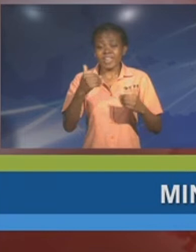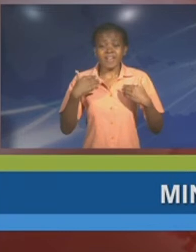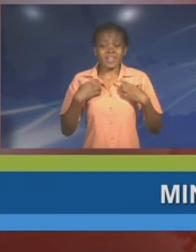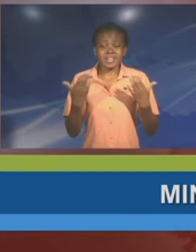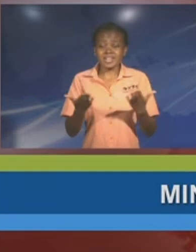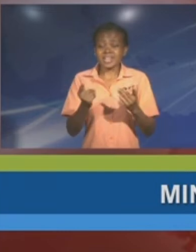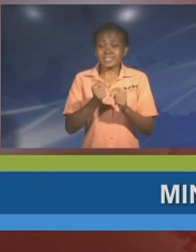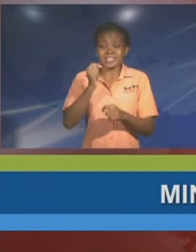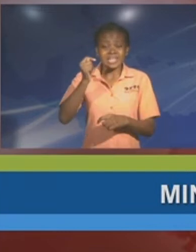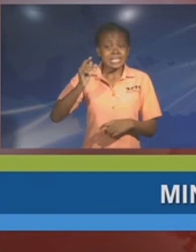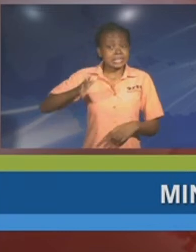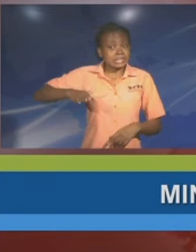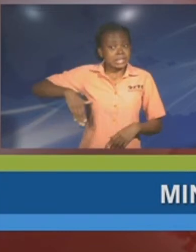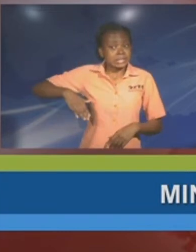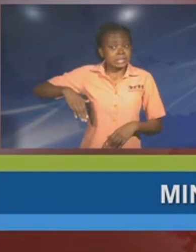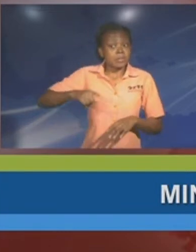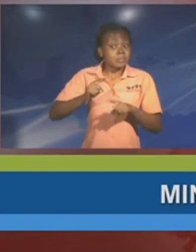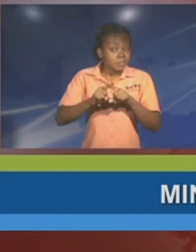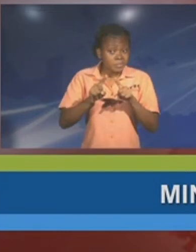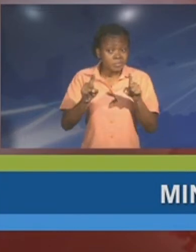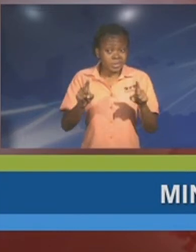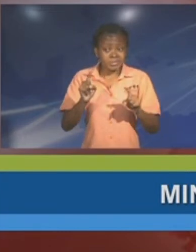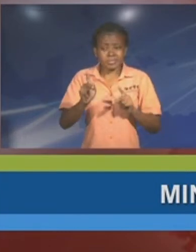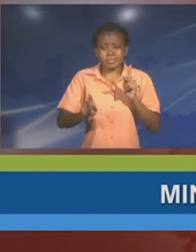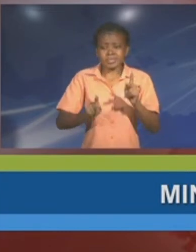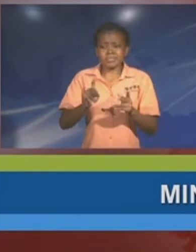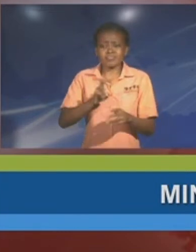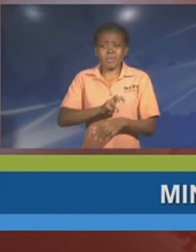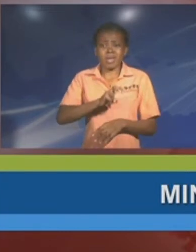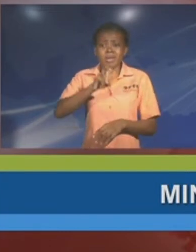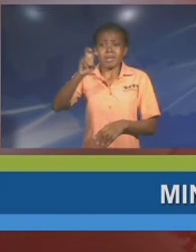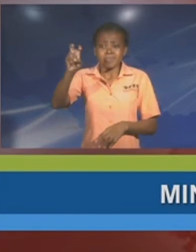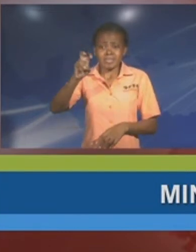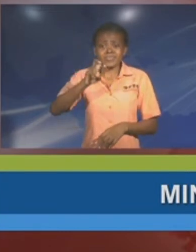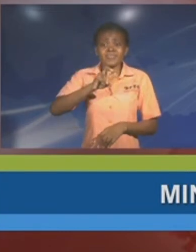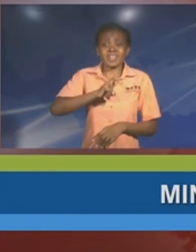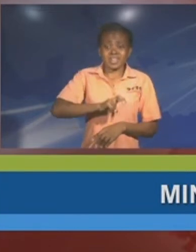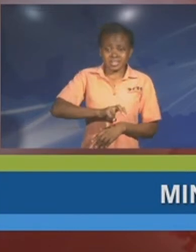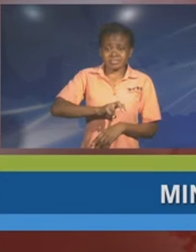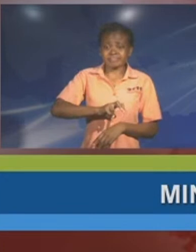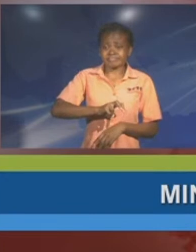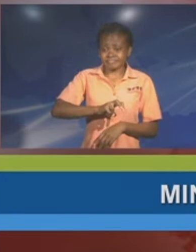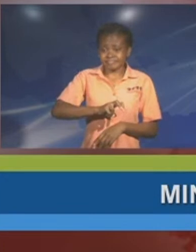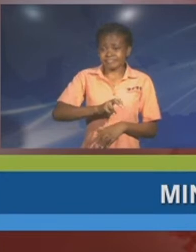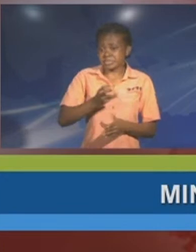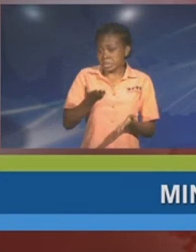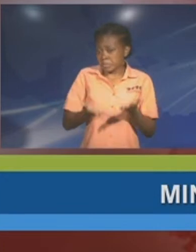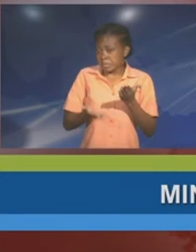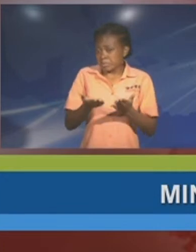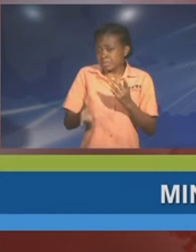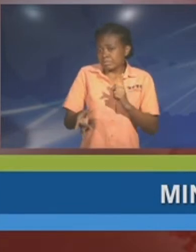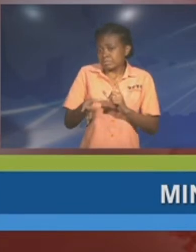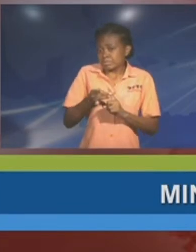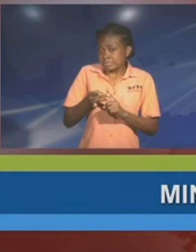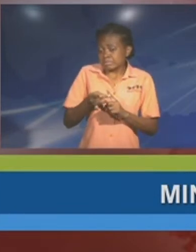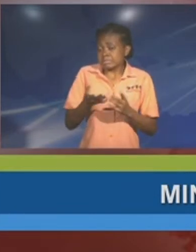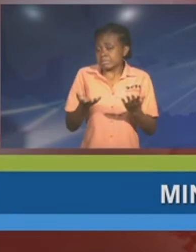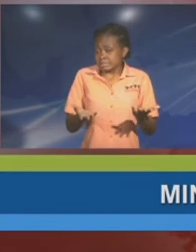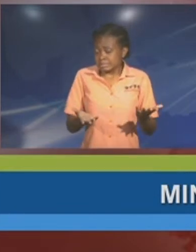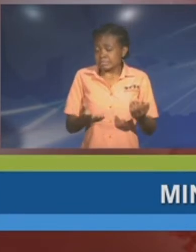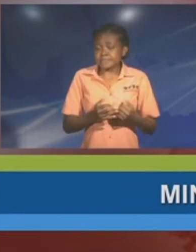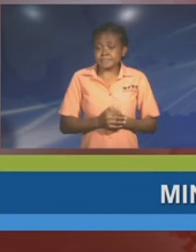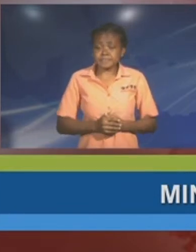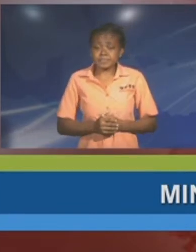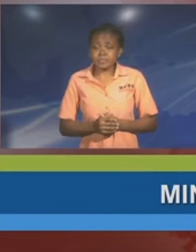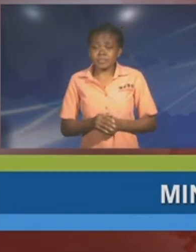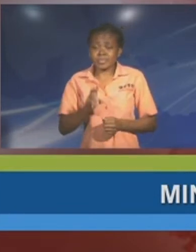yet, certainly people would be traveling to areas where there have been increased prevalence of monkeypox, for example, the US,